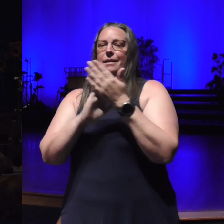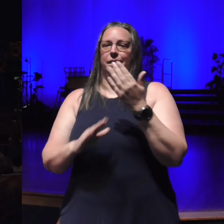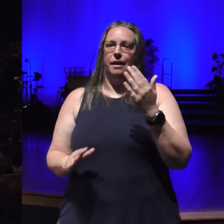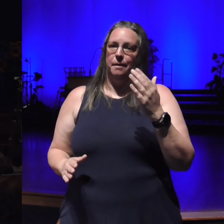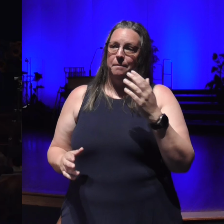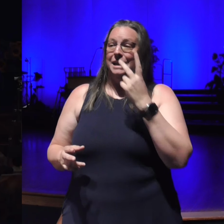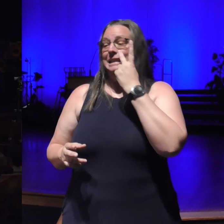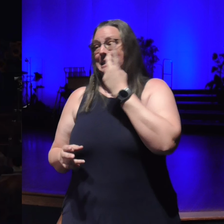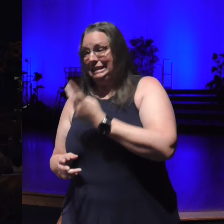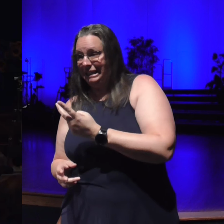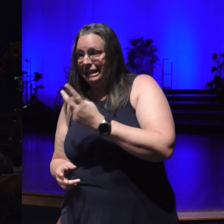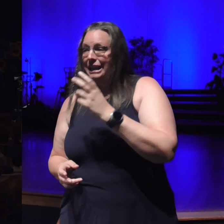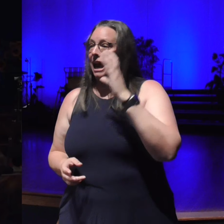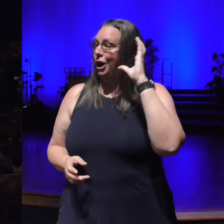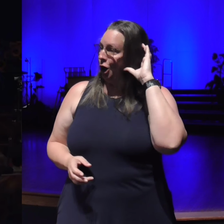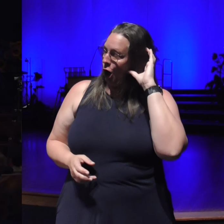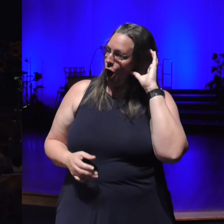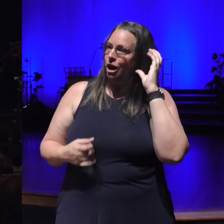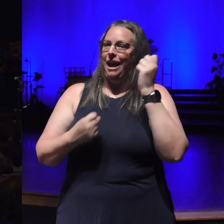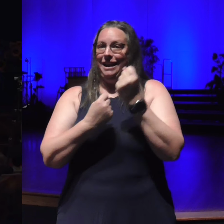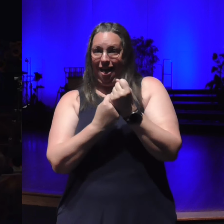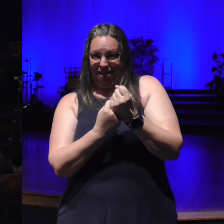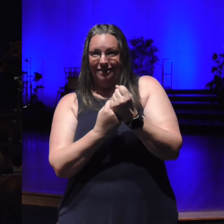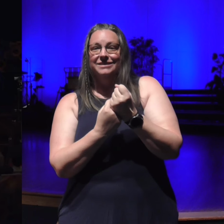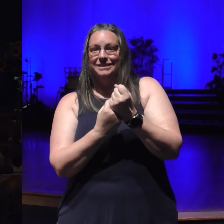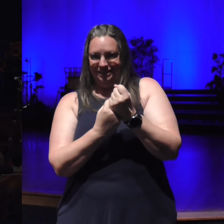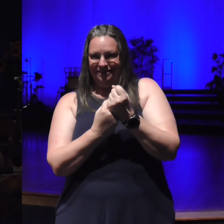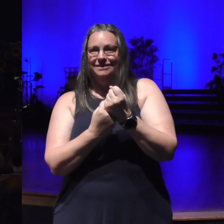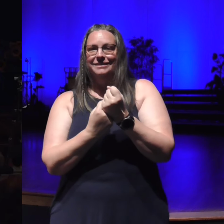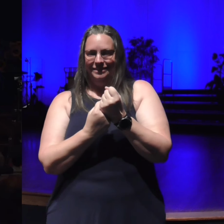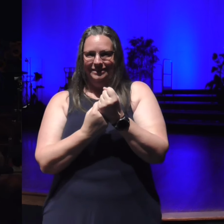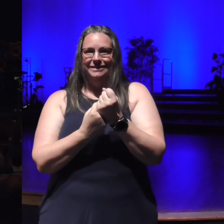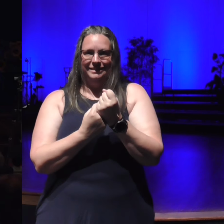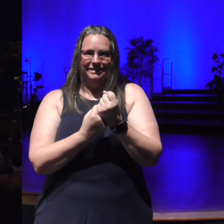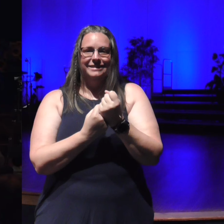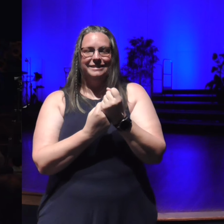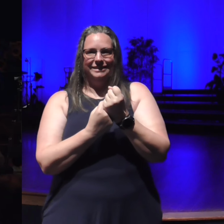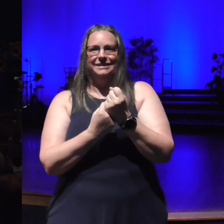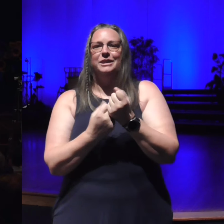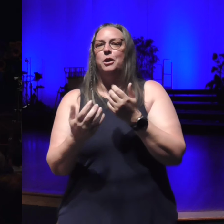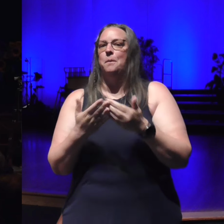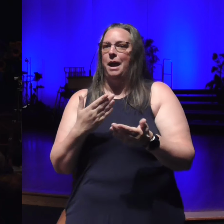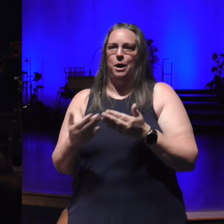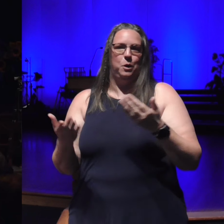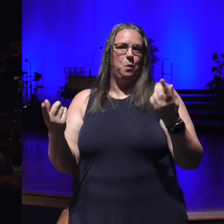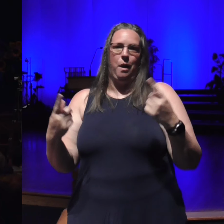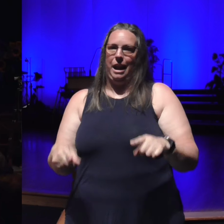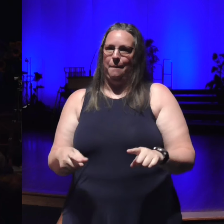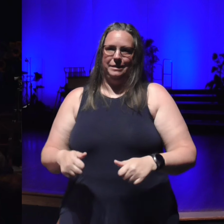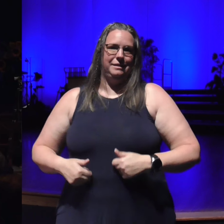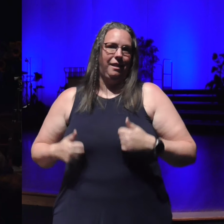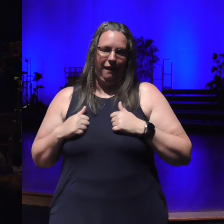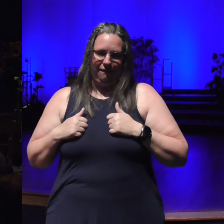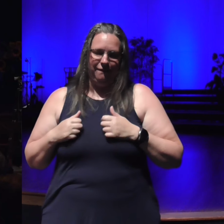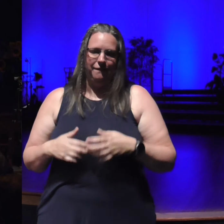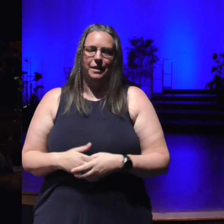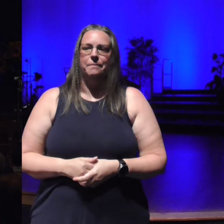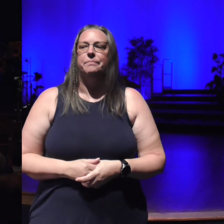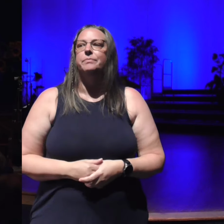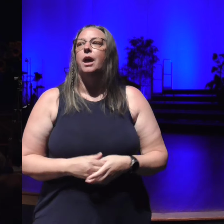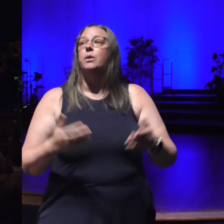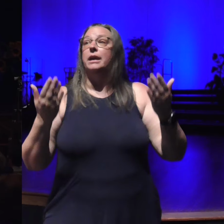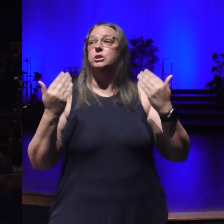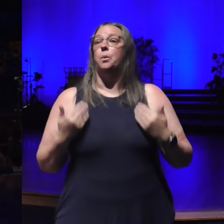to see and hear and hold the ones we love, no matter what may be taking place. Moving